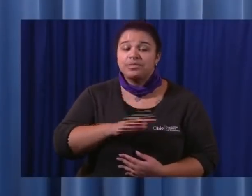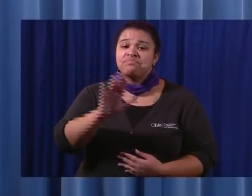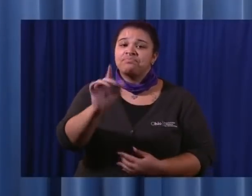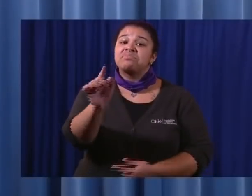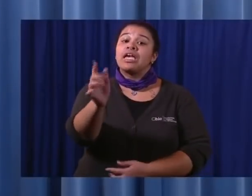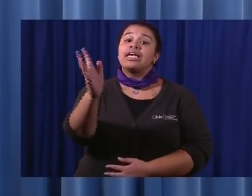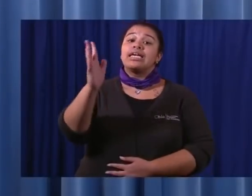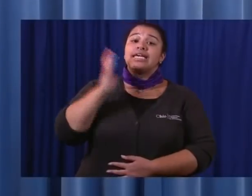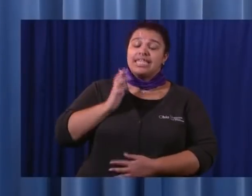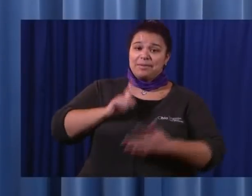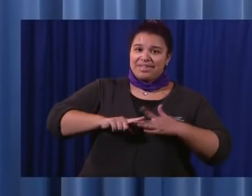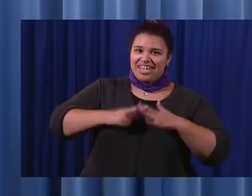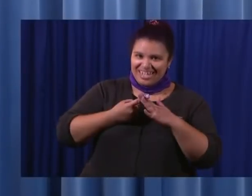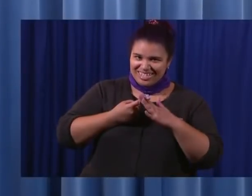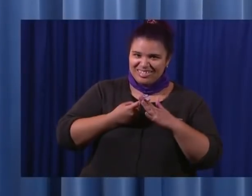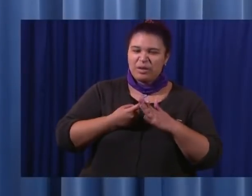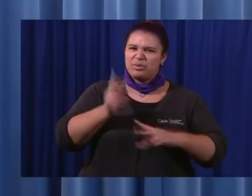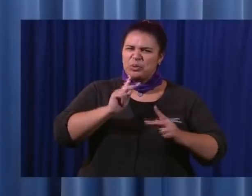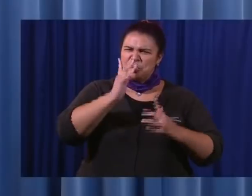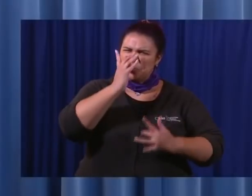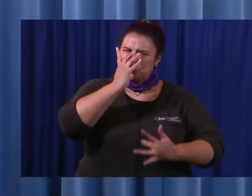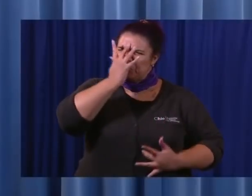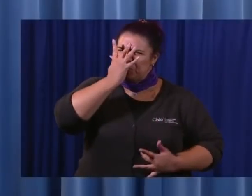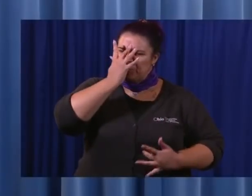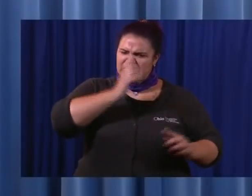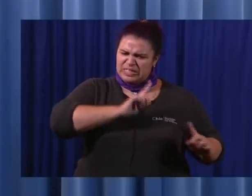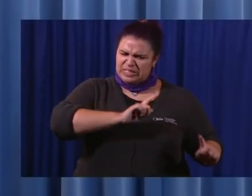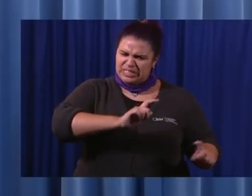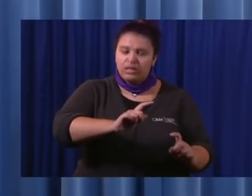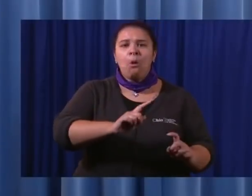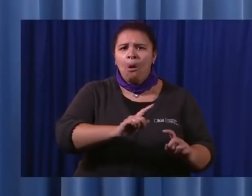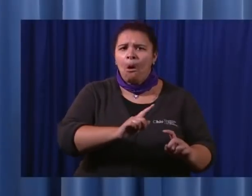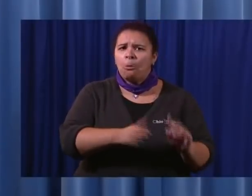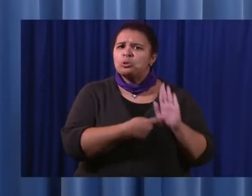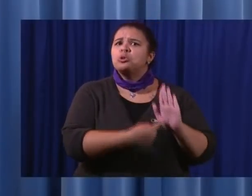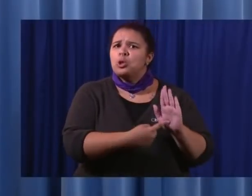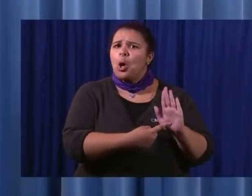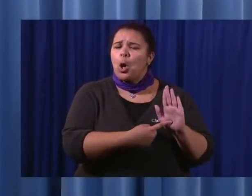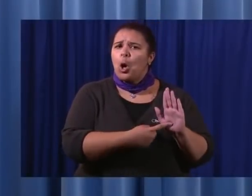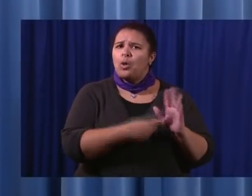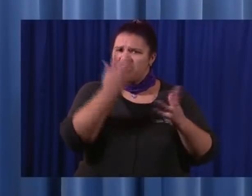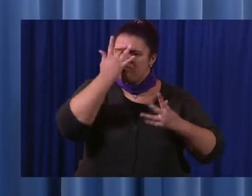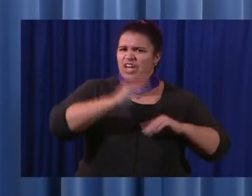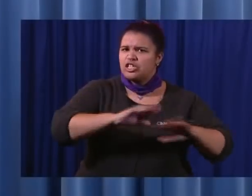we were testing the sickest and the infection rate was naturally higher. You